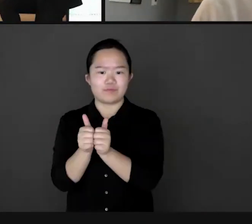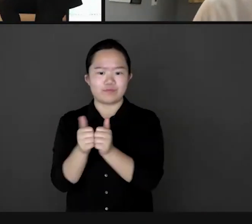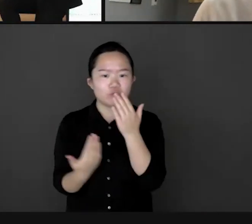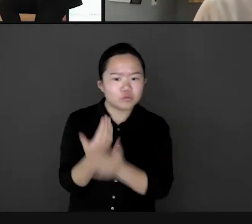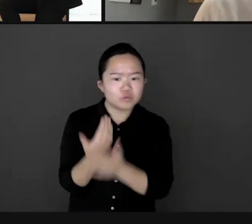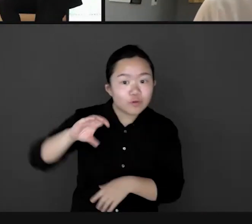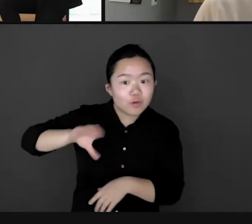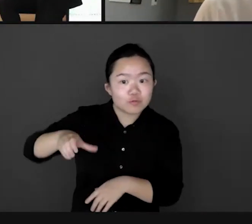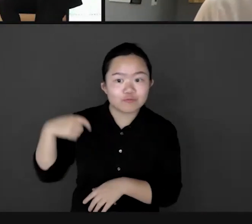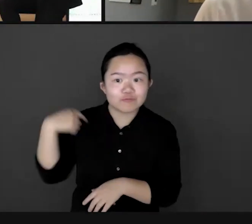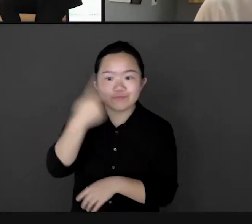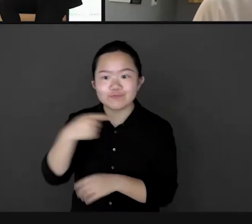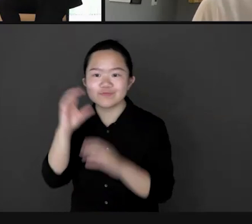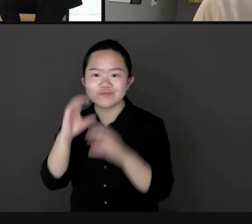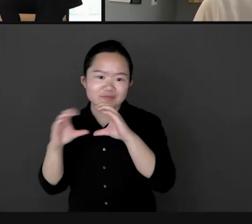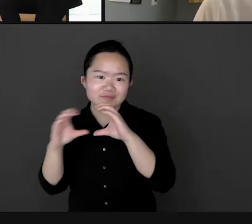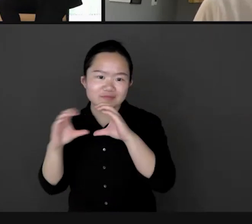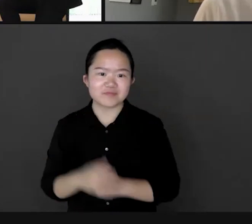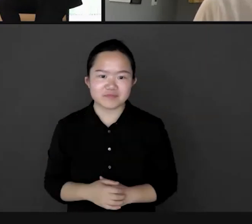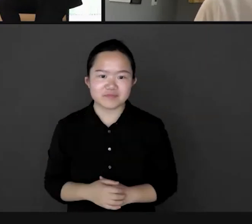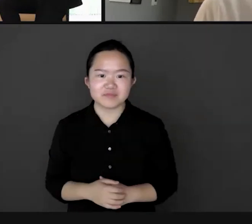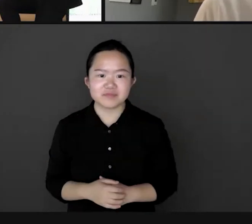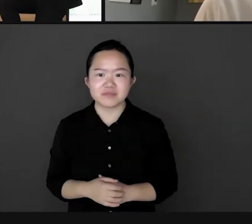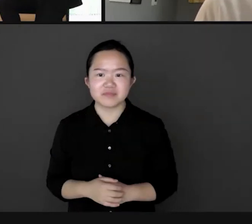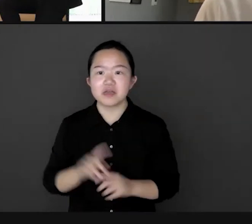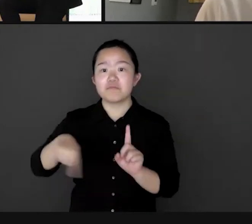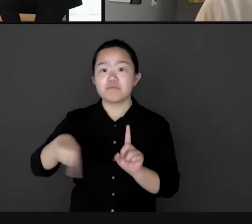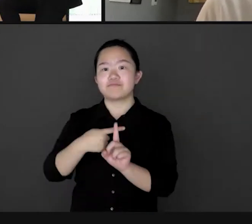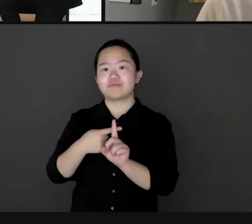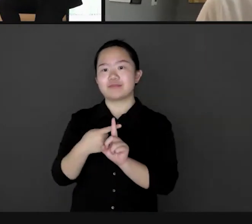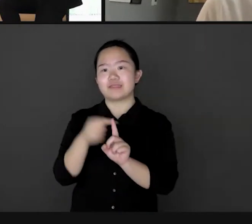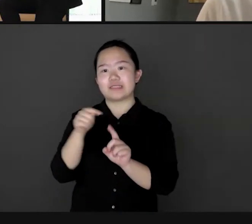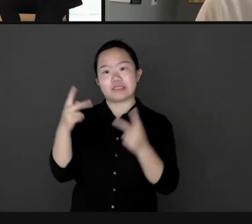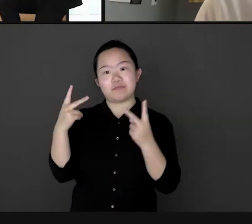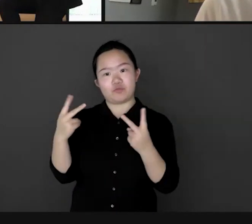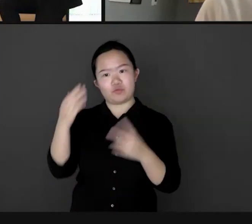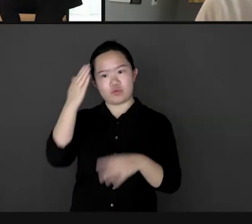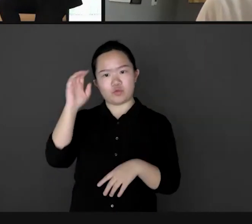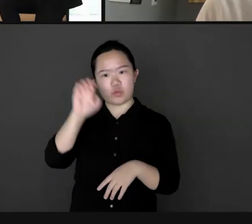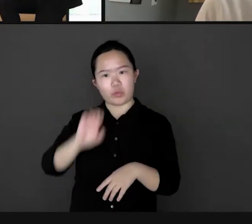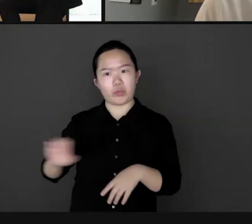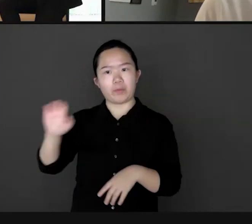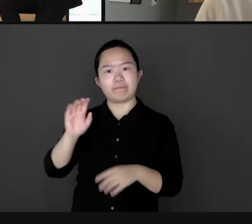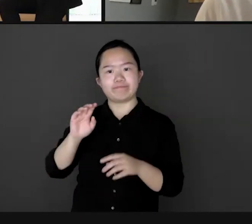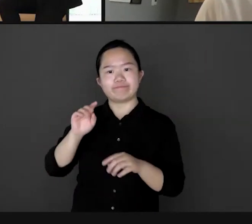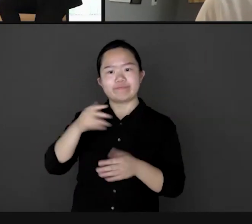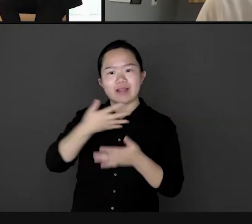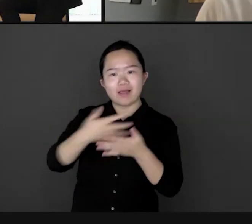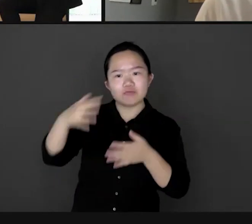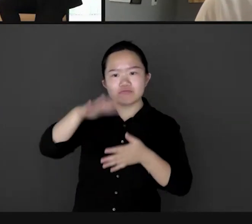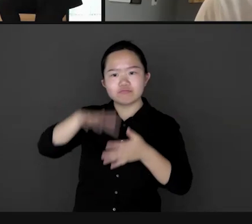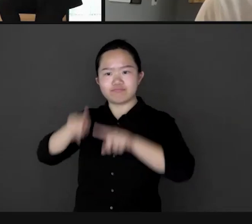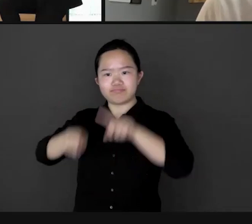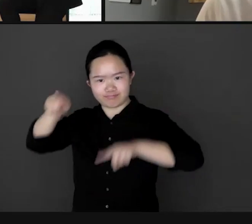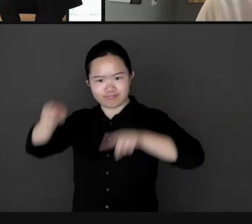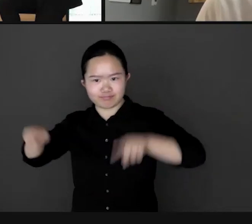is the translation of the materials. In terms of certification, of course, we have seen a